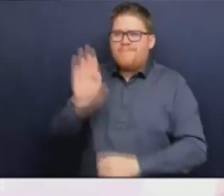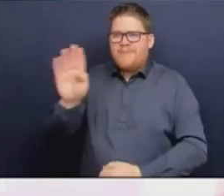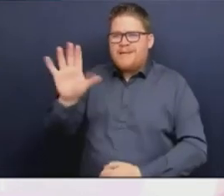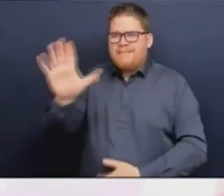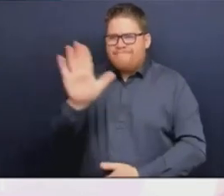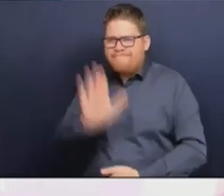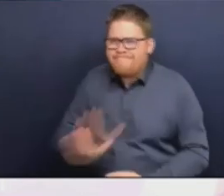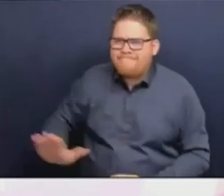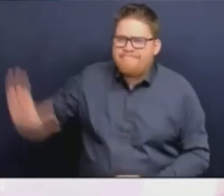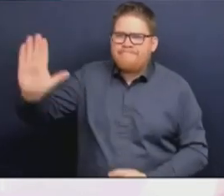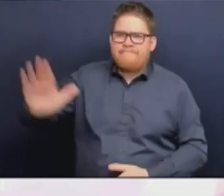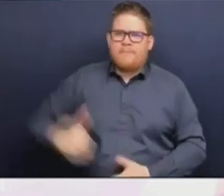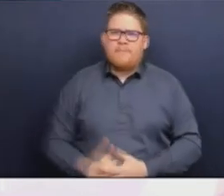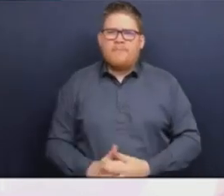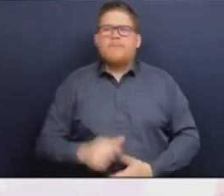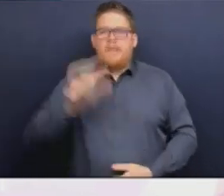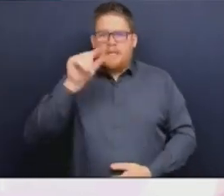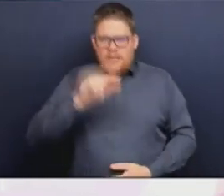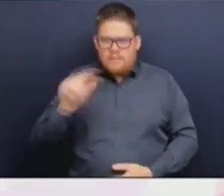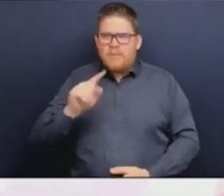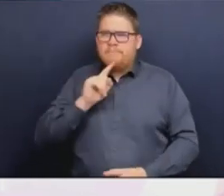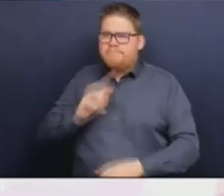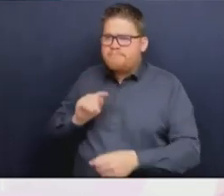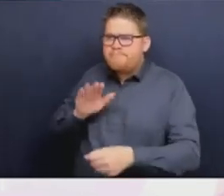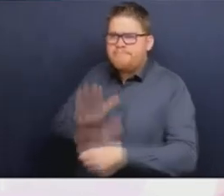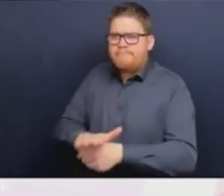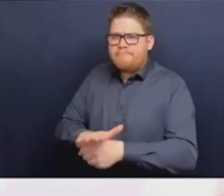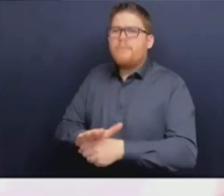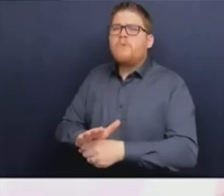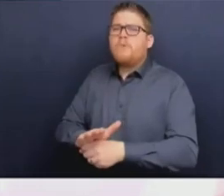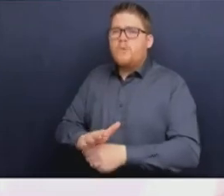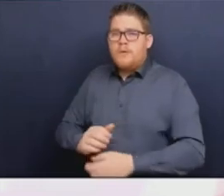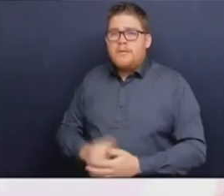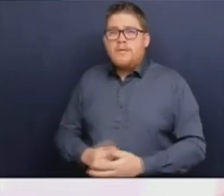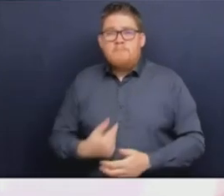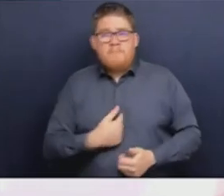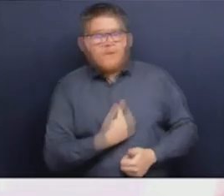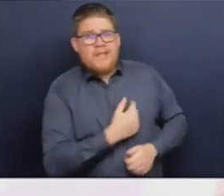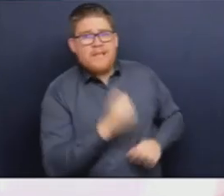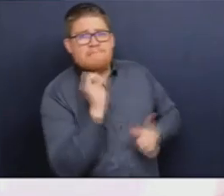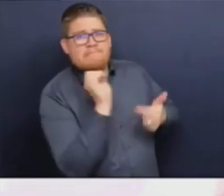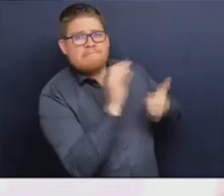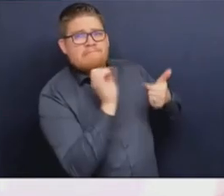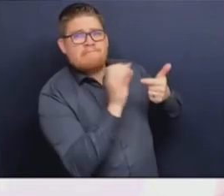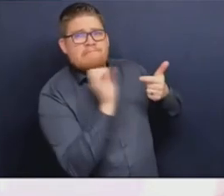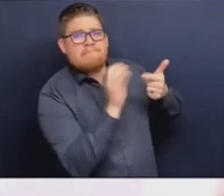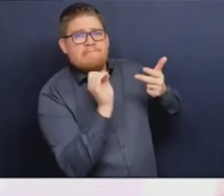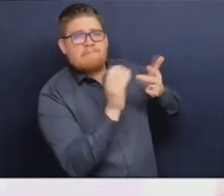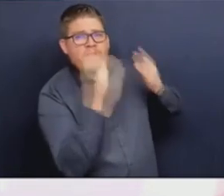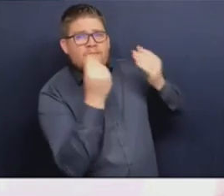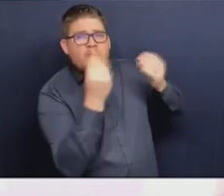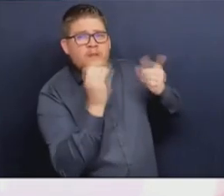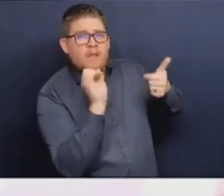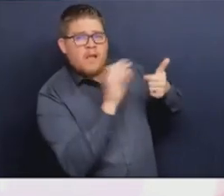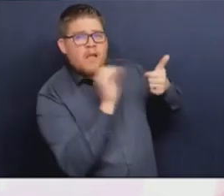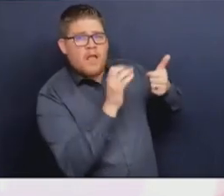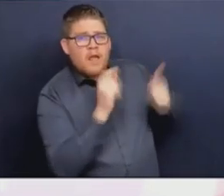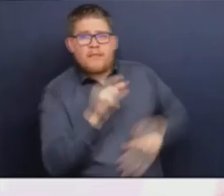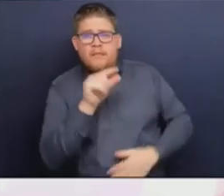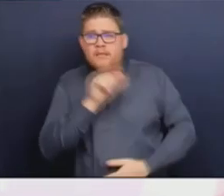will transform what they learn and what they understand from this data